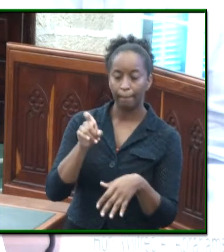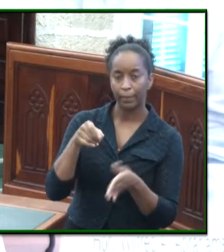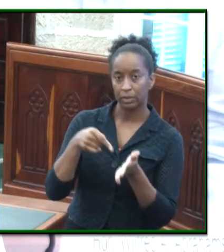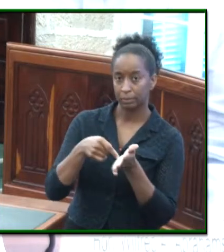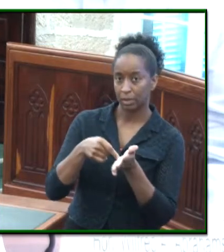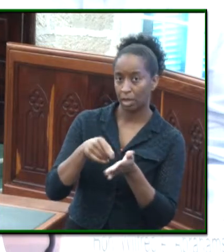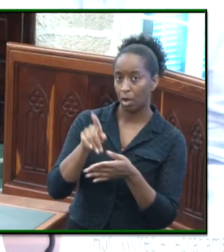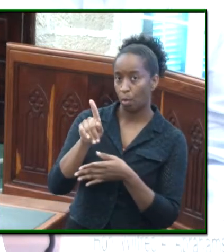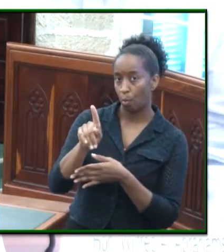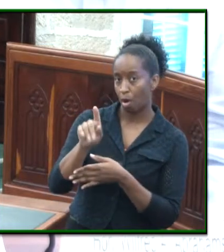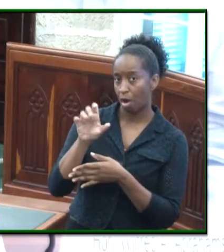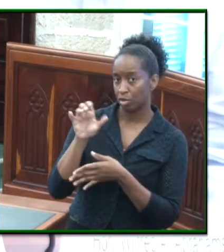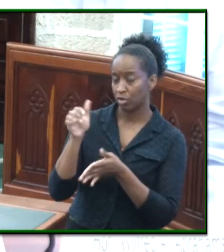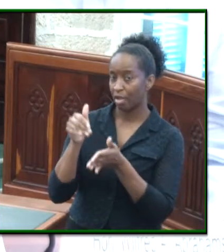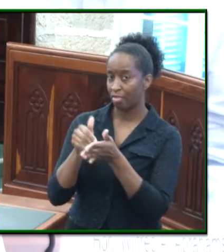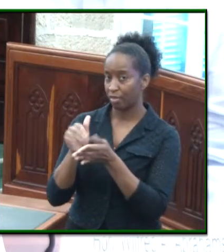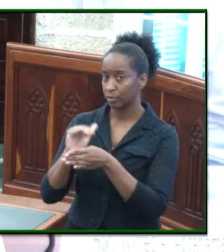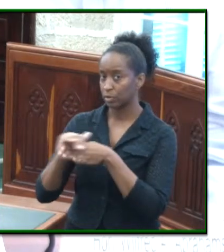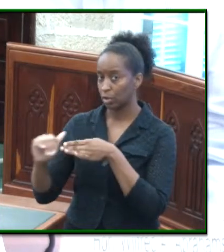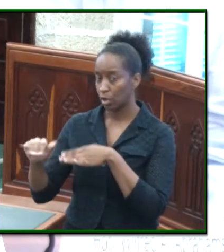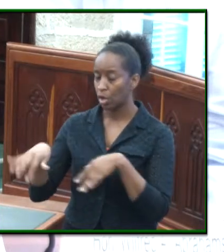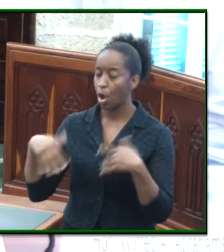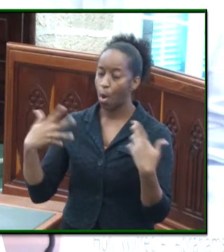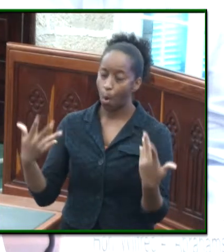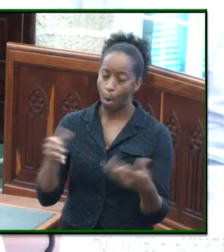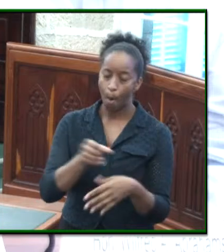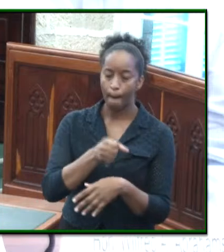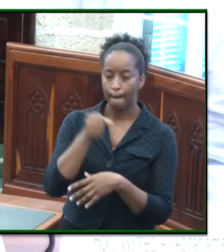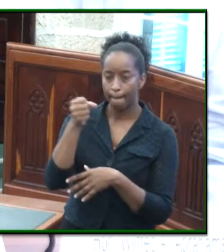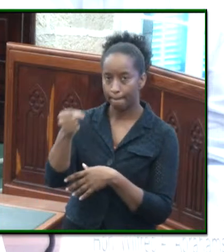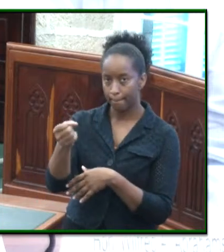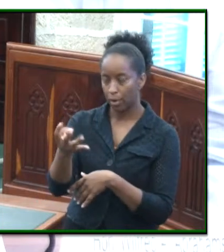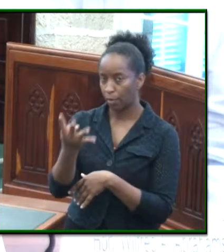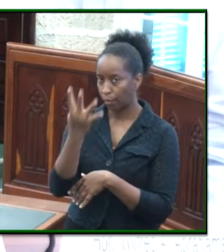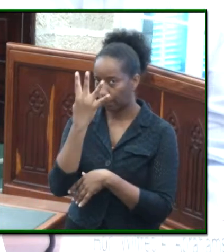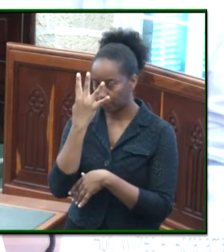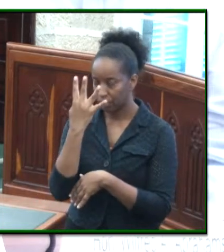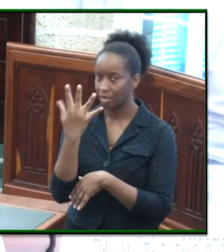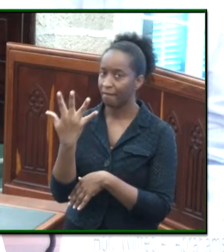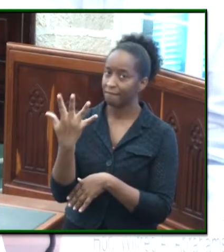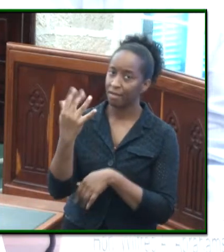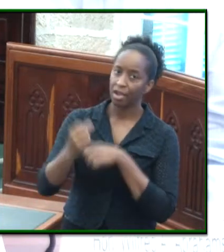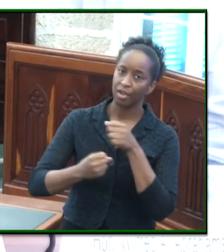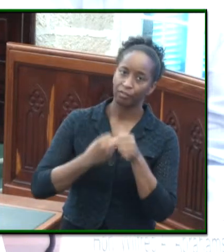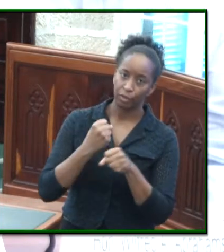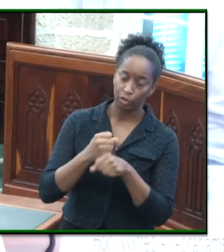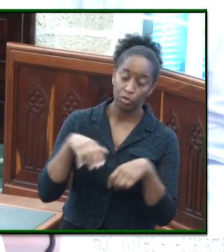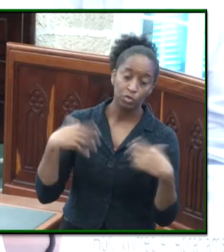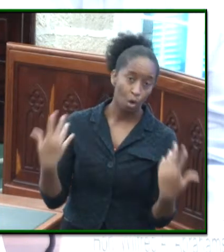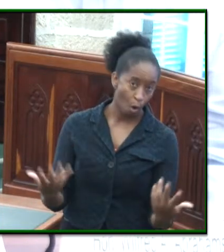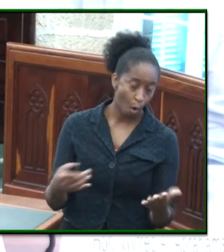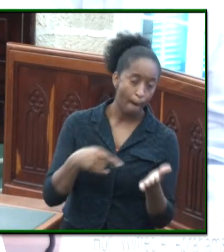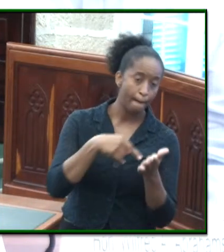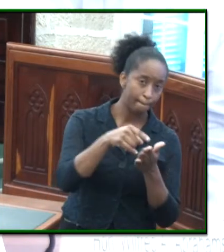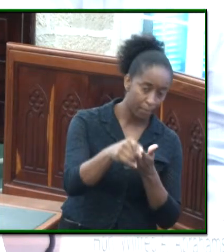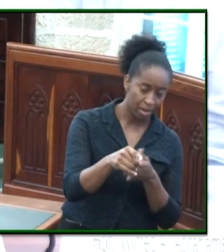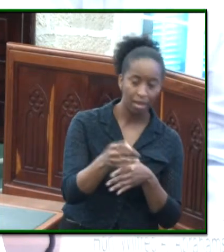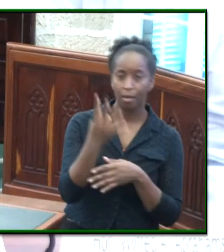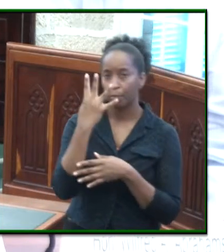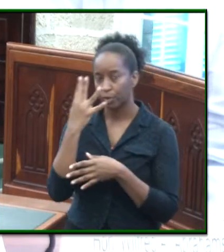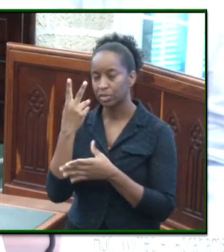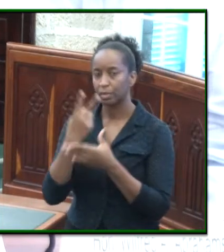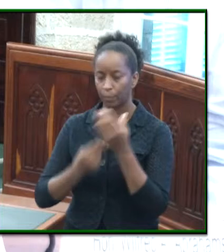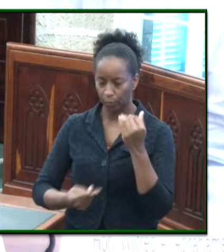or to imprisonment for 5 years or both. And at 2, a person who is in possession of